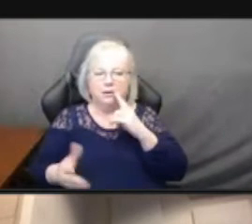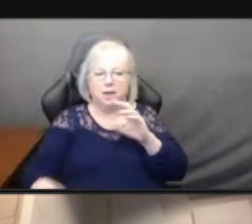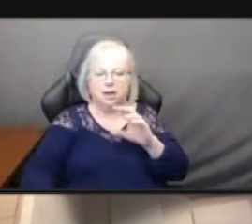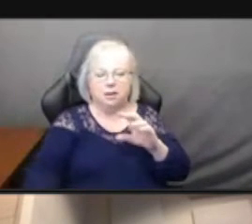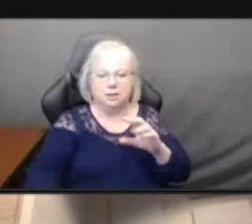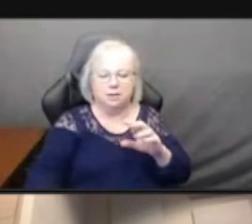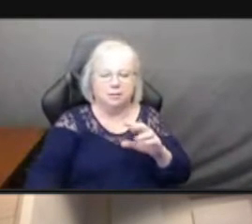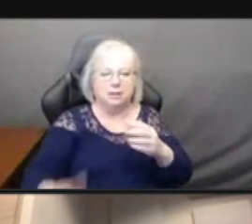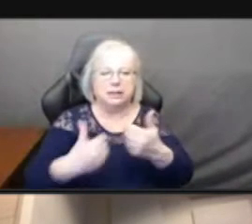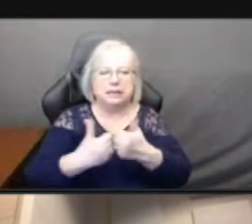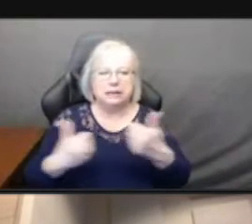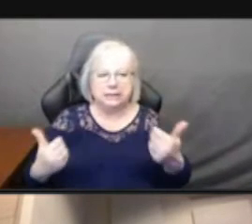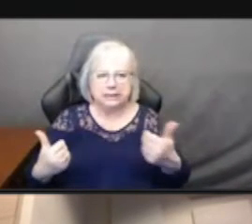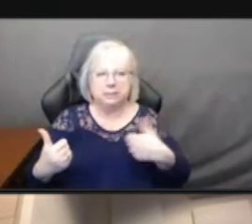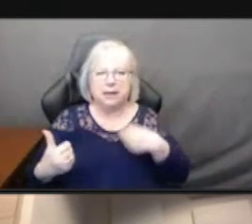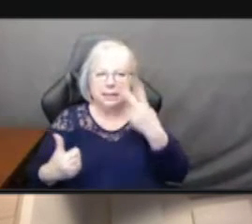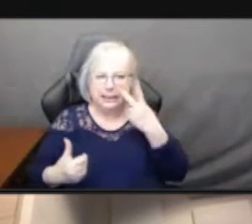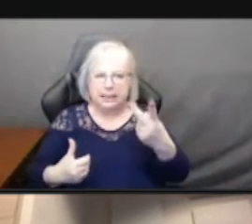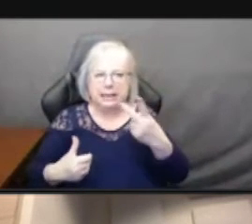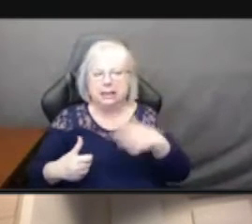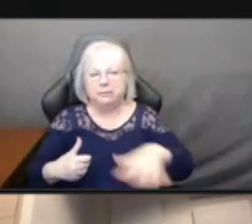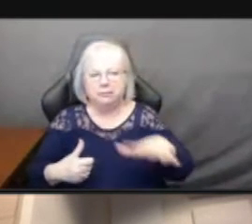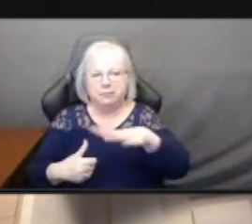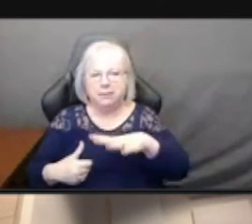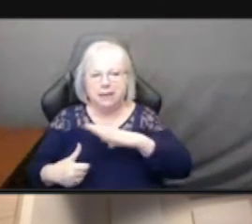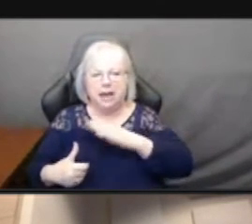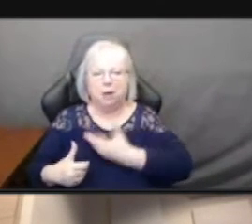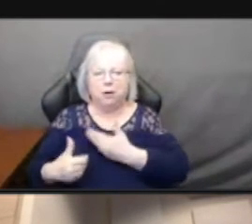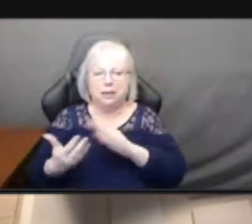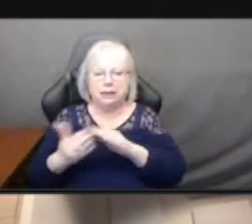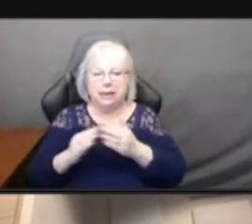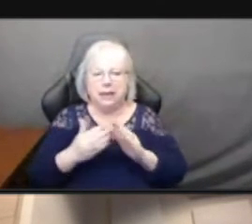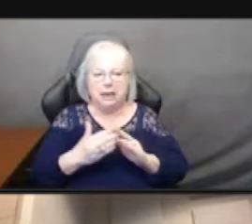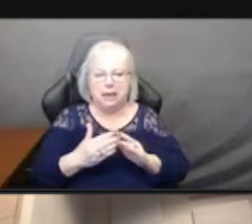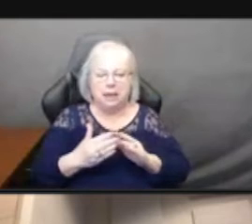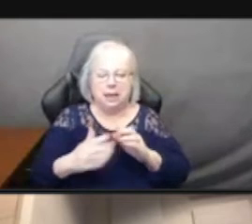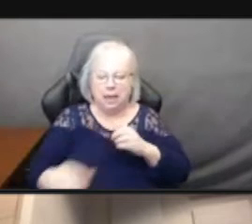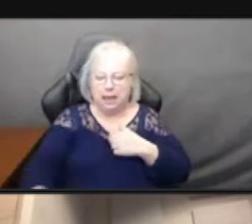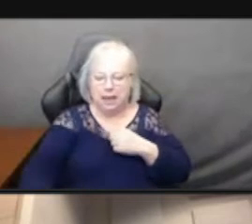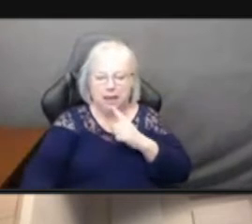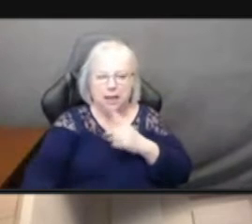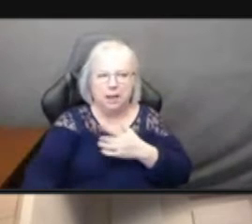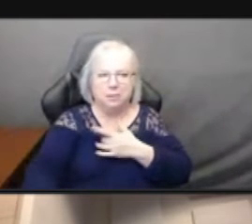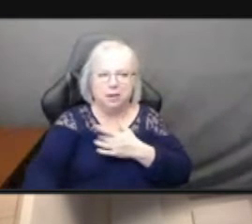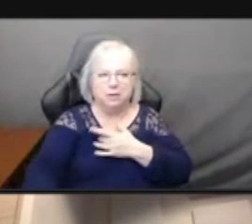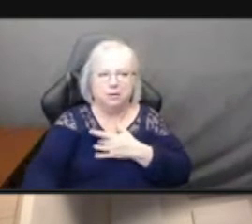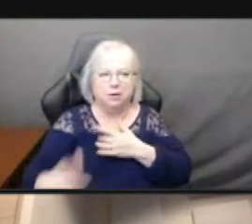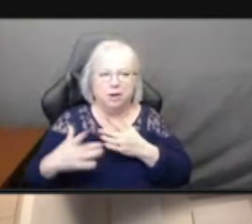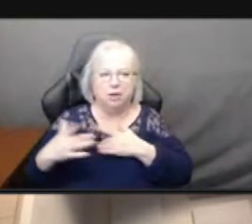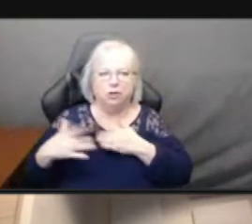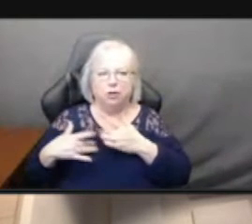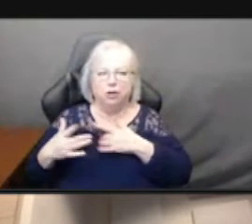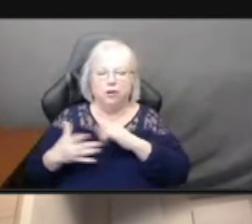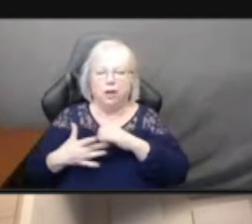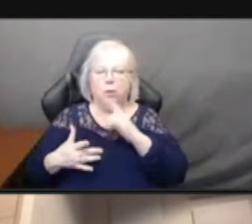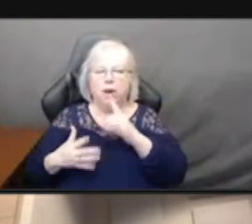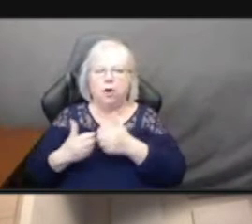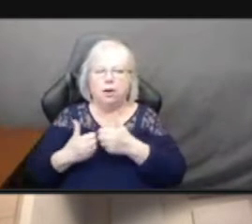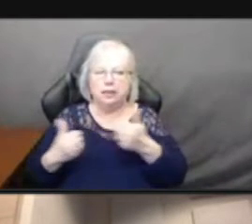schism that I see in our city. I am concerned that we continue to be